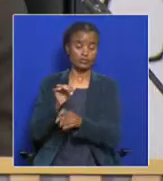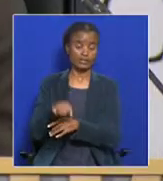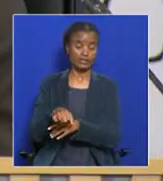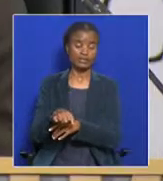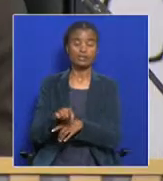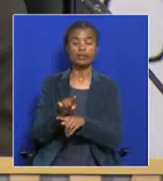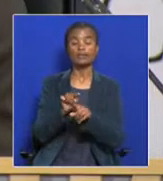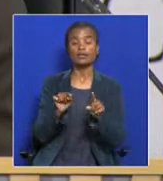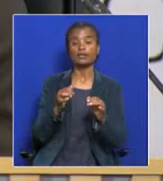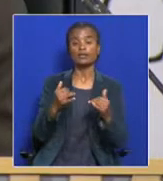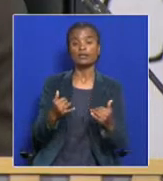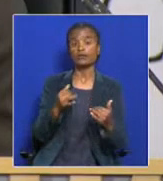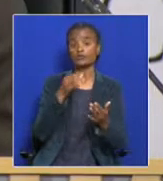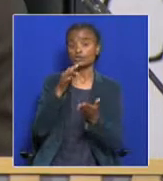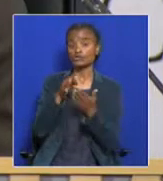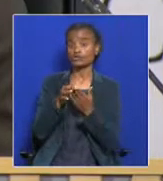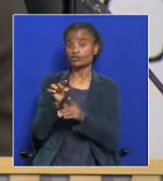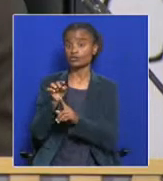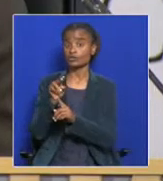Brigadier Nyuswa's understanding as well?